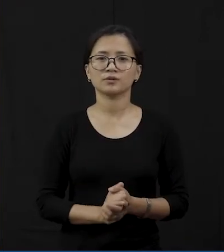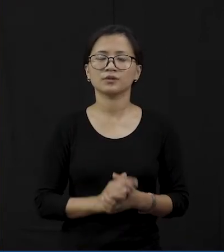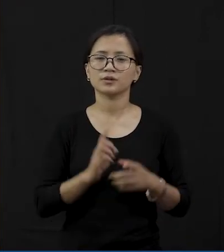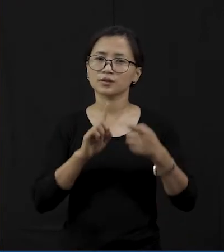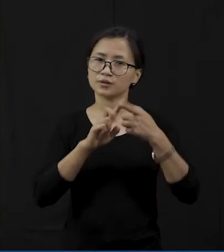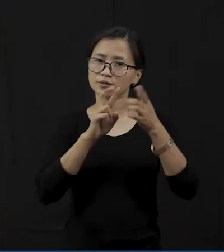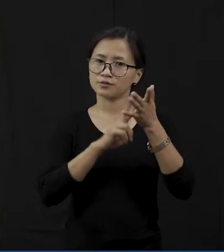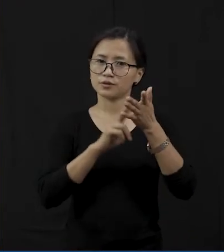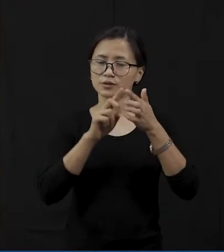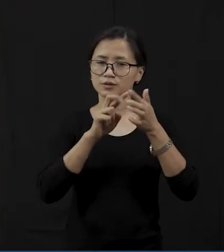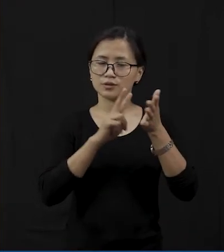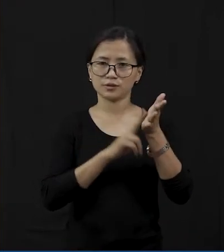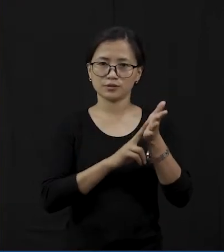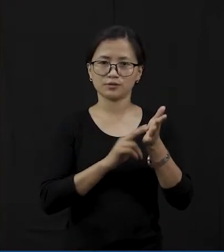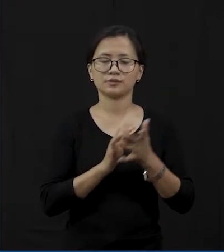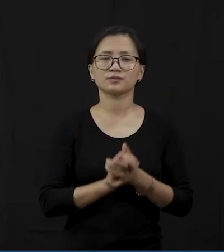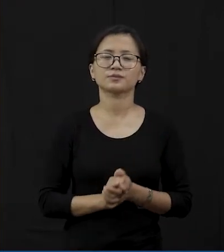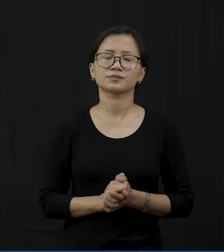even.